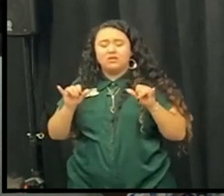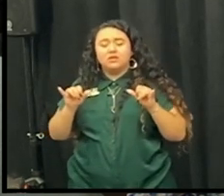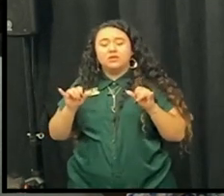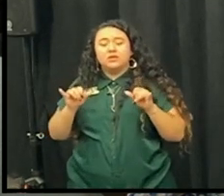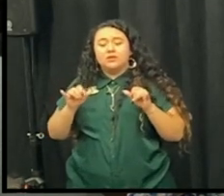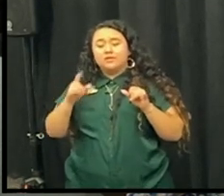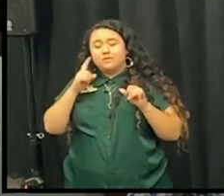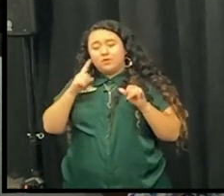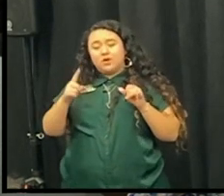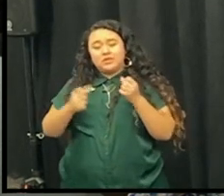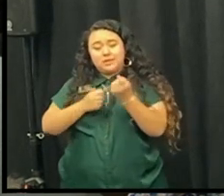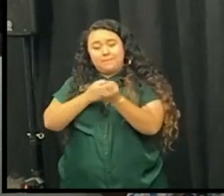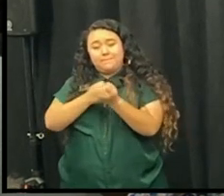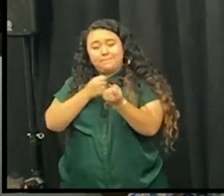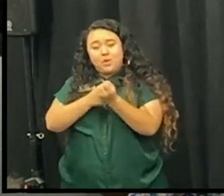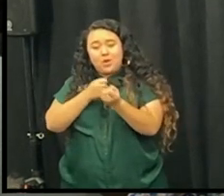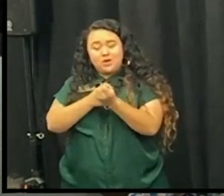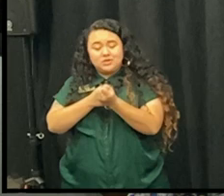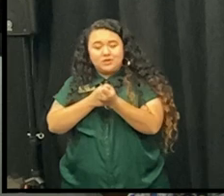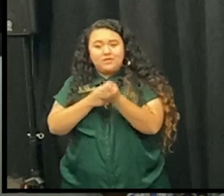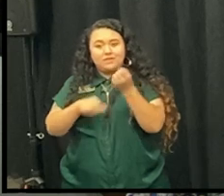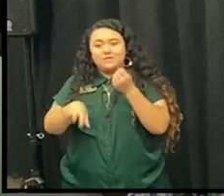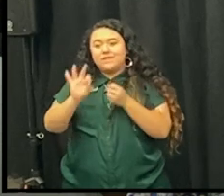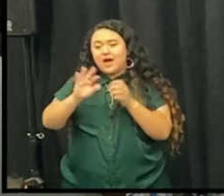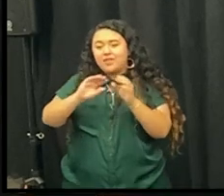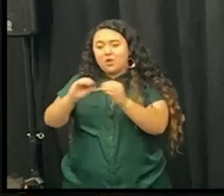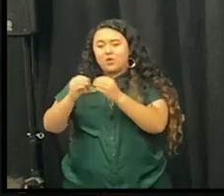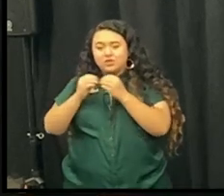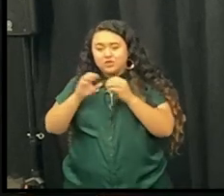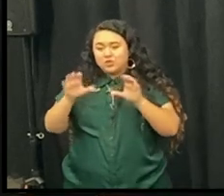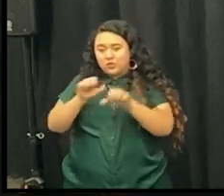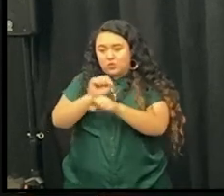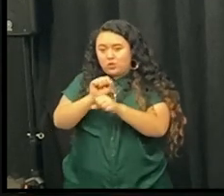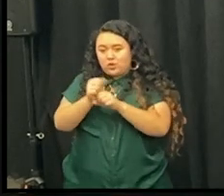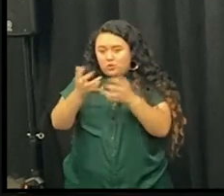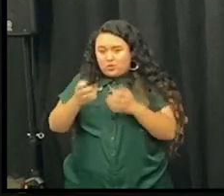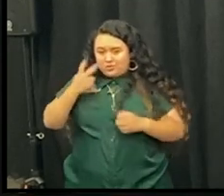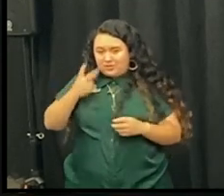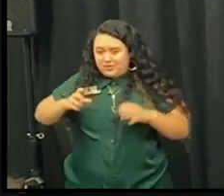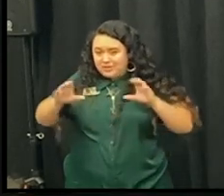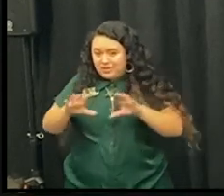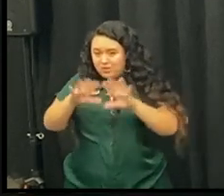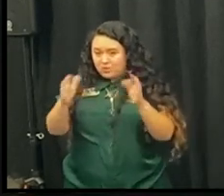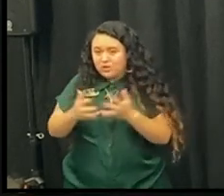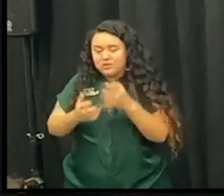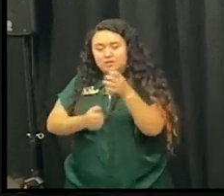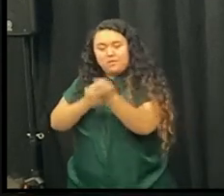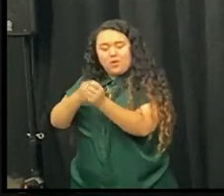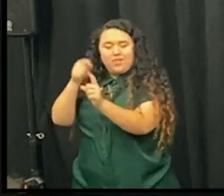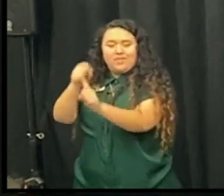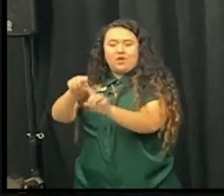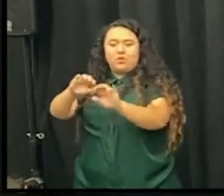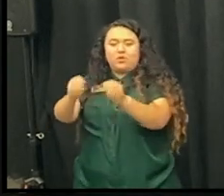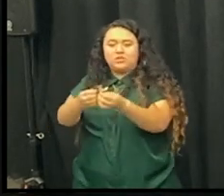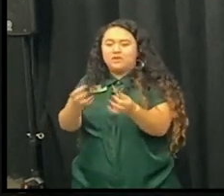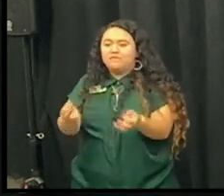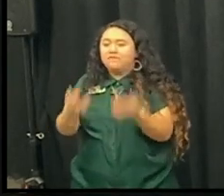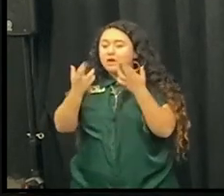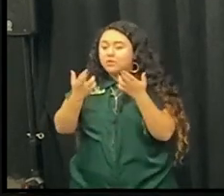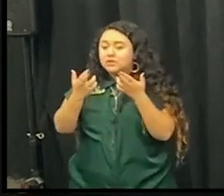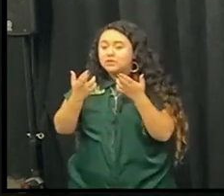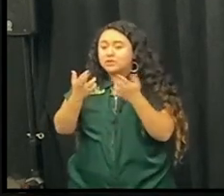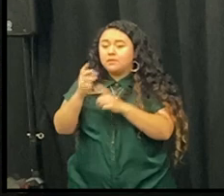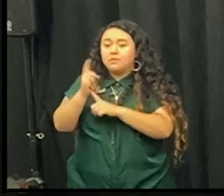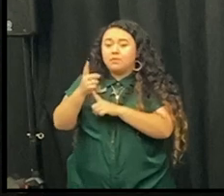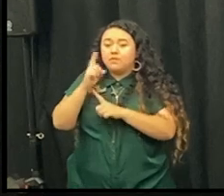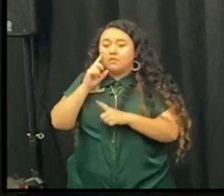regards to support, to find the organization who's doing the work that you want to see done in the world and support them. This is a fundraising moment for Maestra and